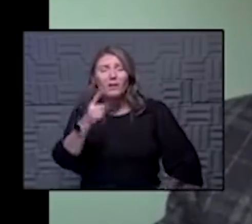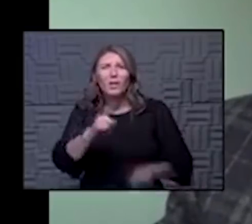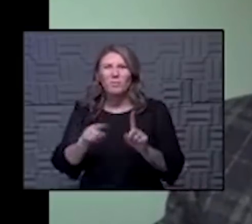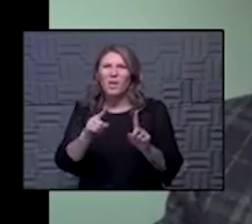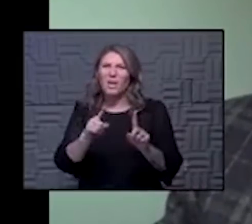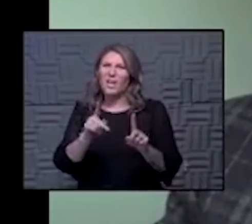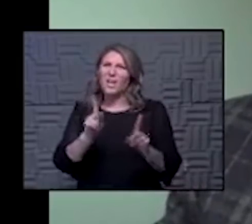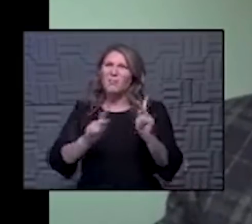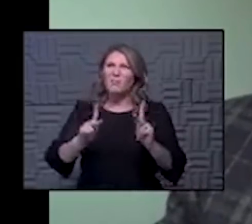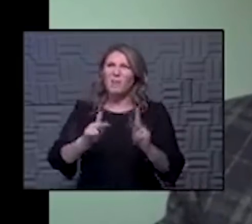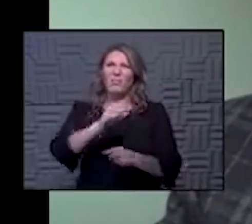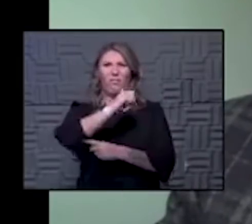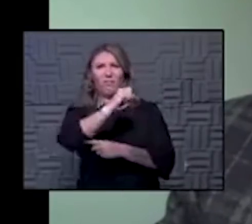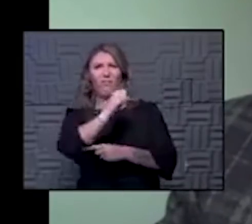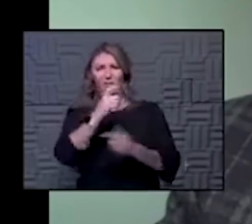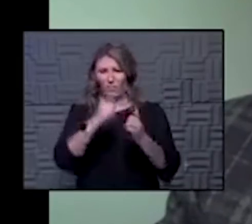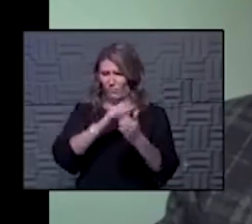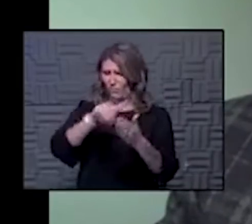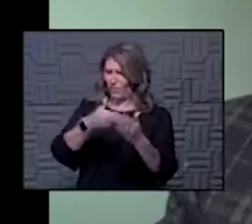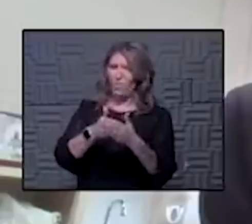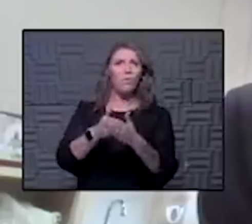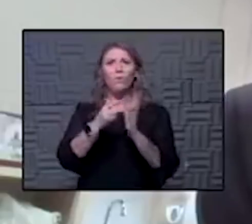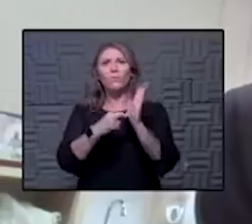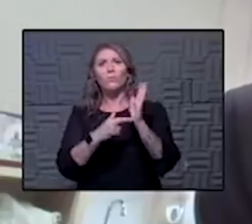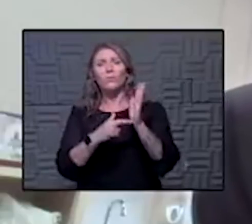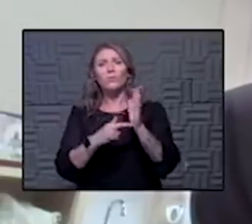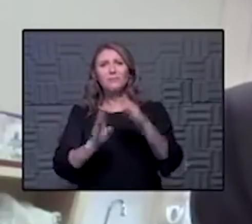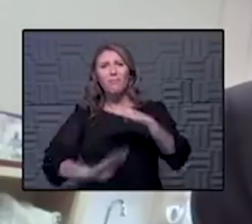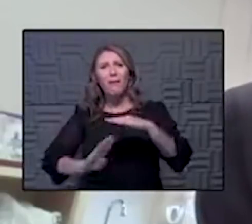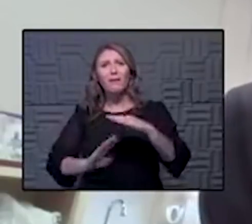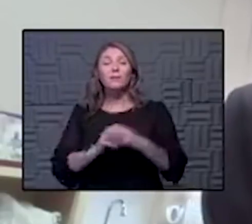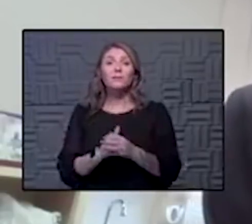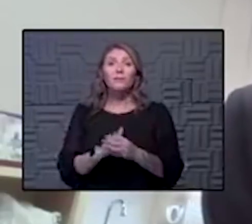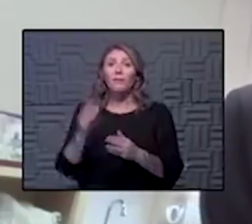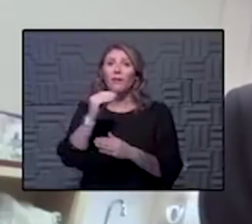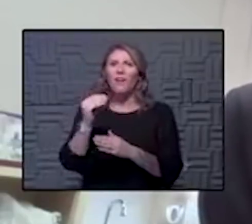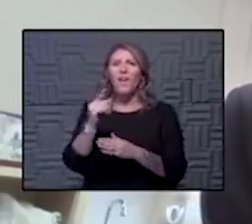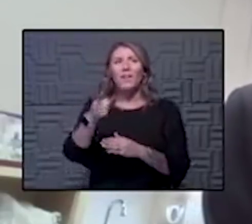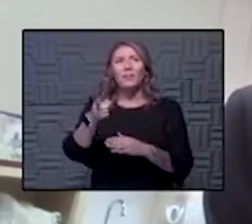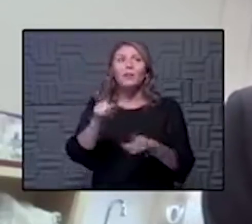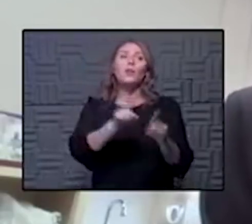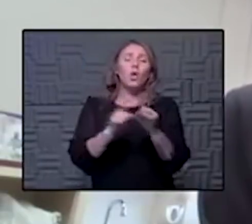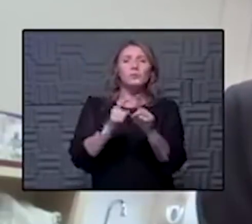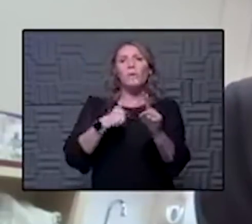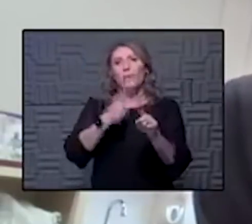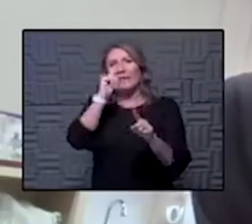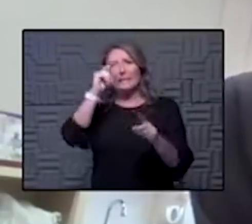resisting the basics still, aren't they? Yeah, and let's face it, they've had mixed messages.